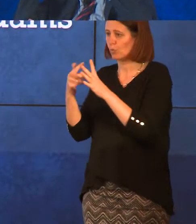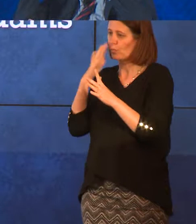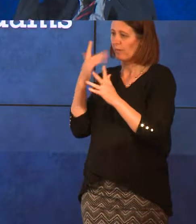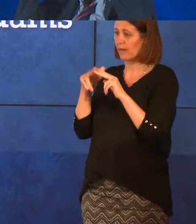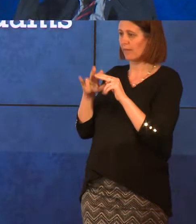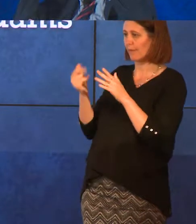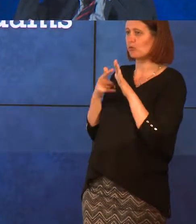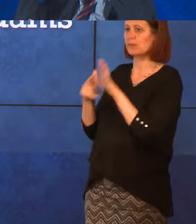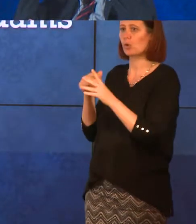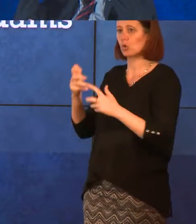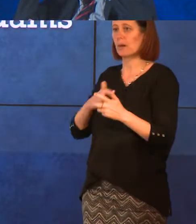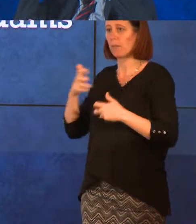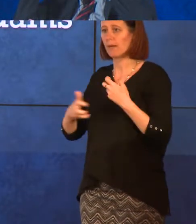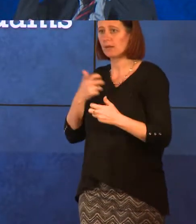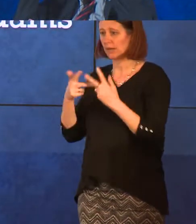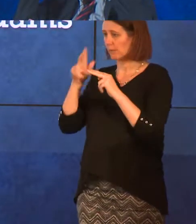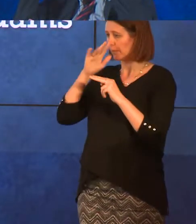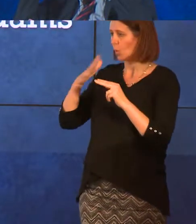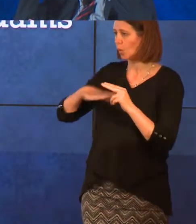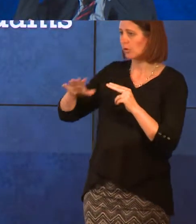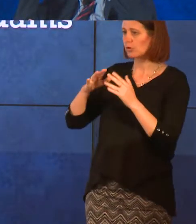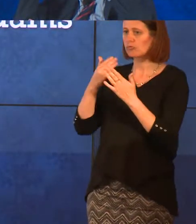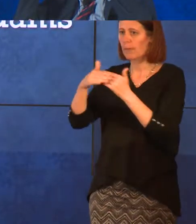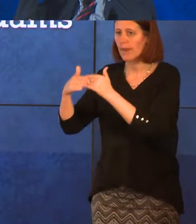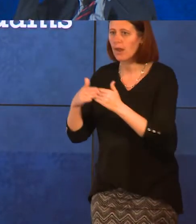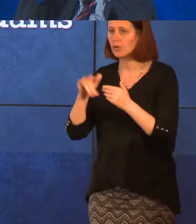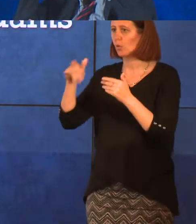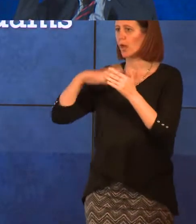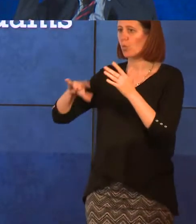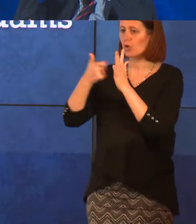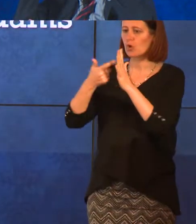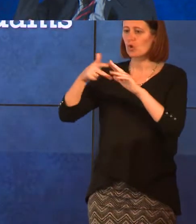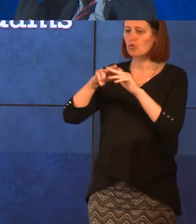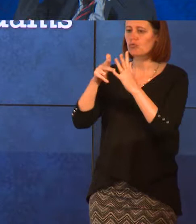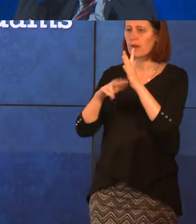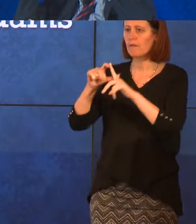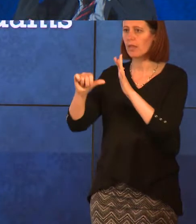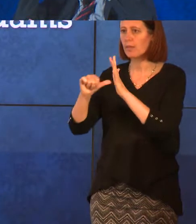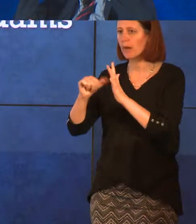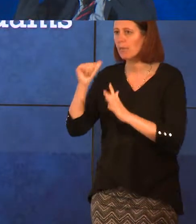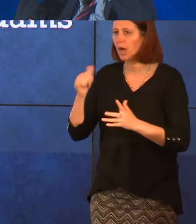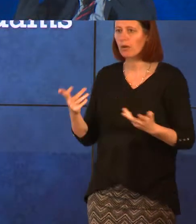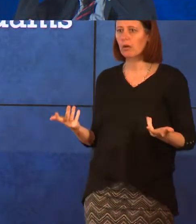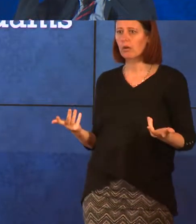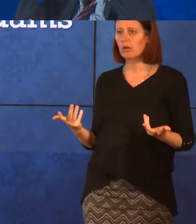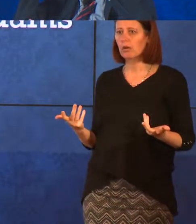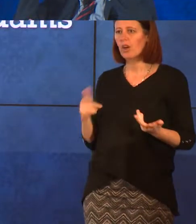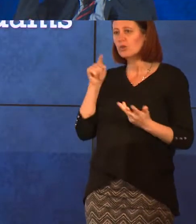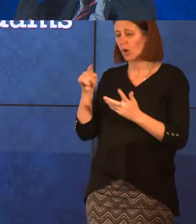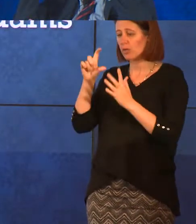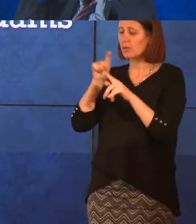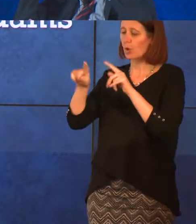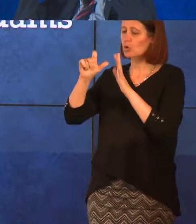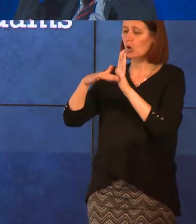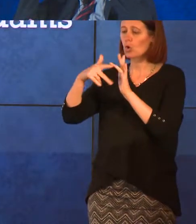and, you know, when people are entitled to refunds and repairs and all those sort of things. But certainly the most common ones